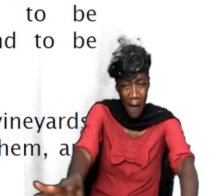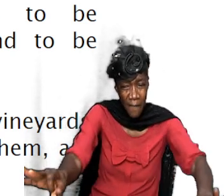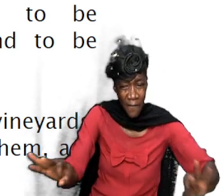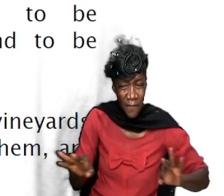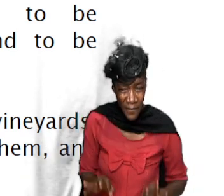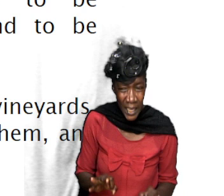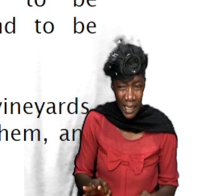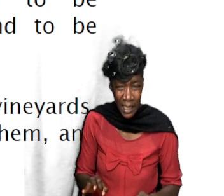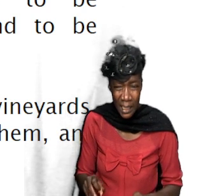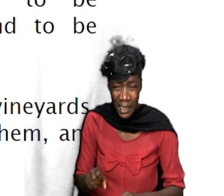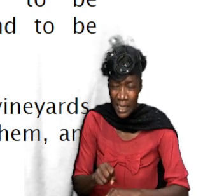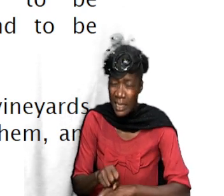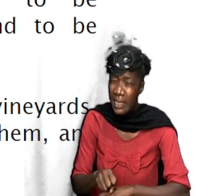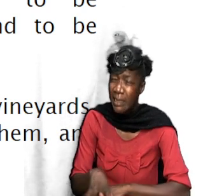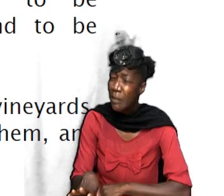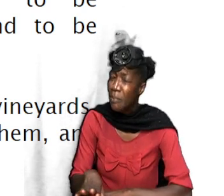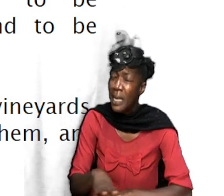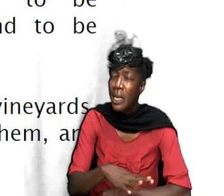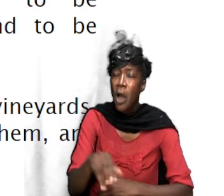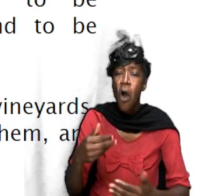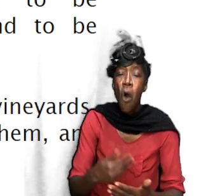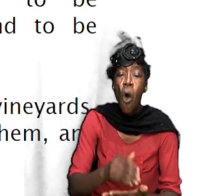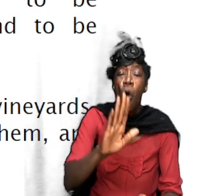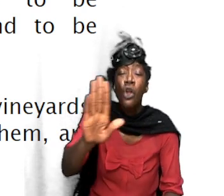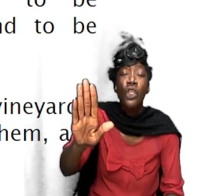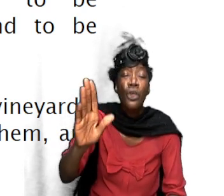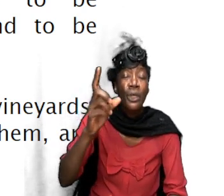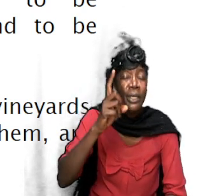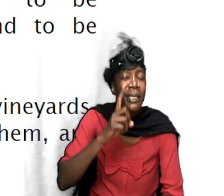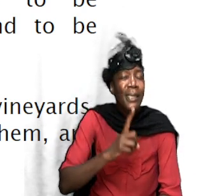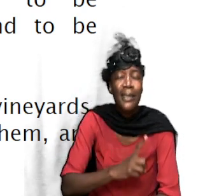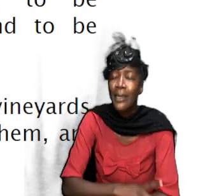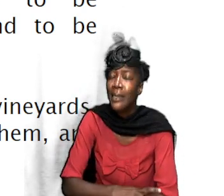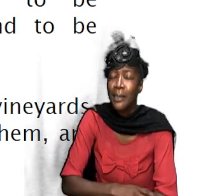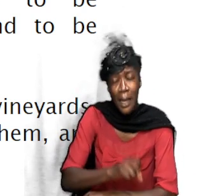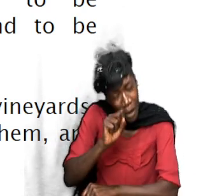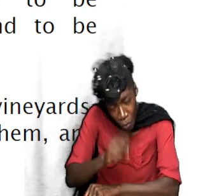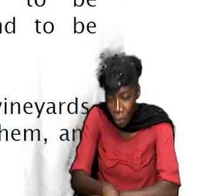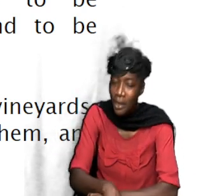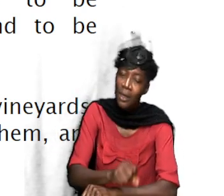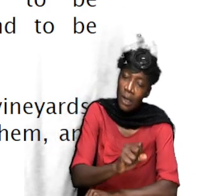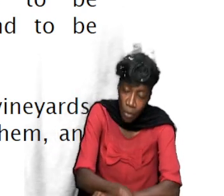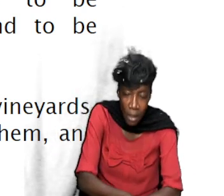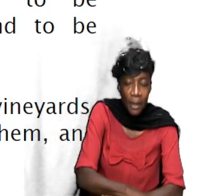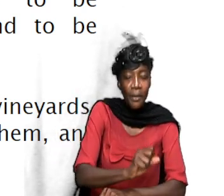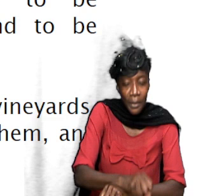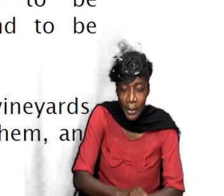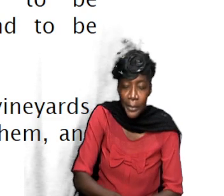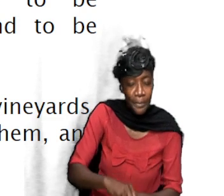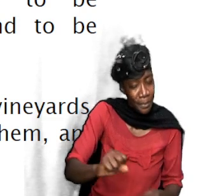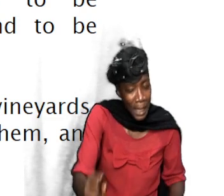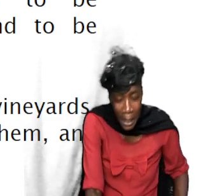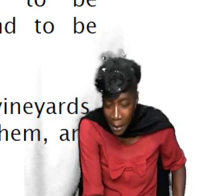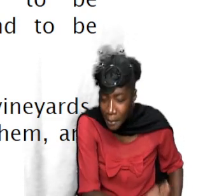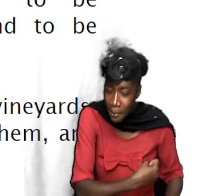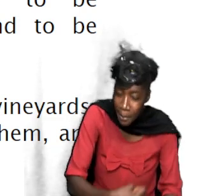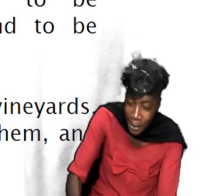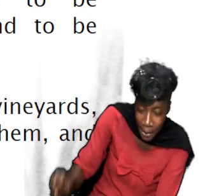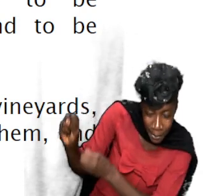and you spend all of your days working that field. You plow it, you plant